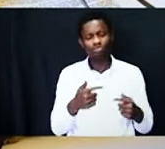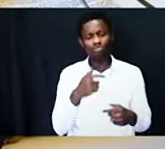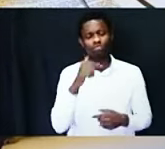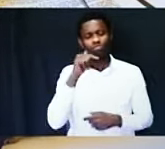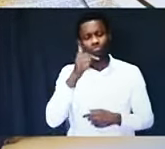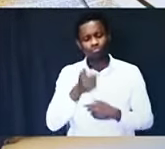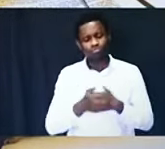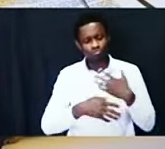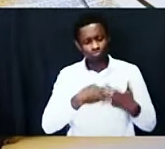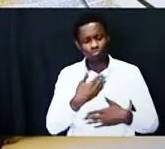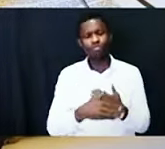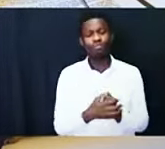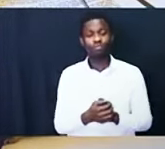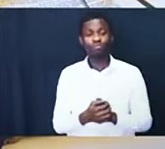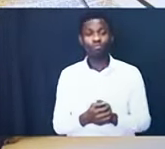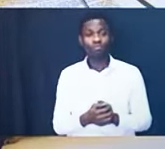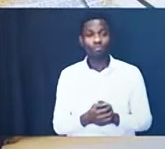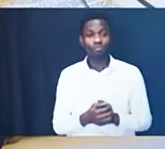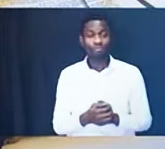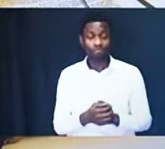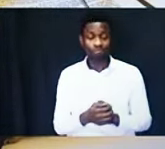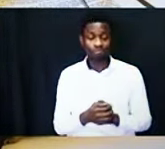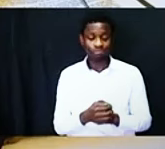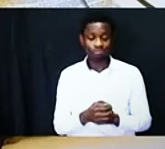Effective ministry.